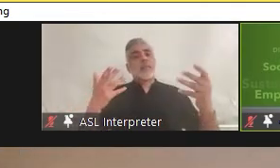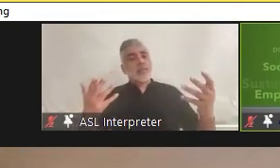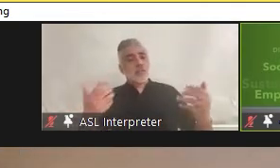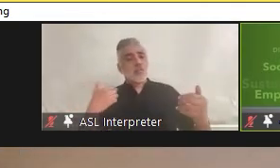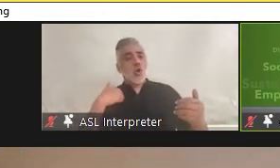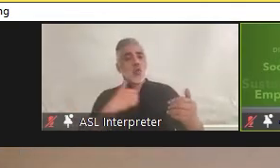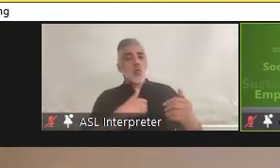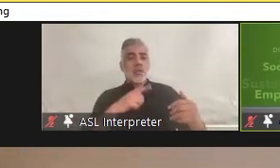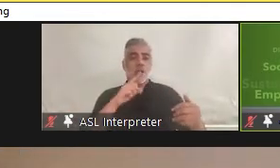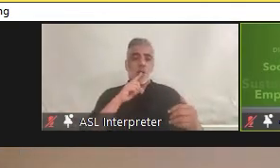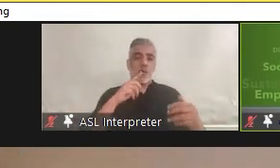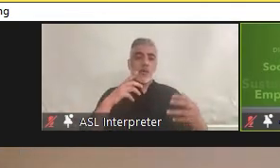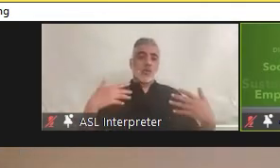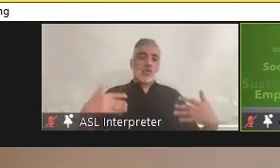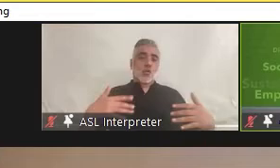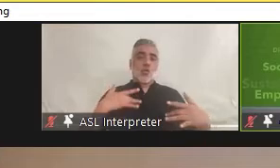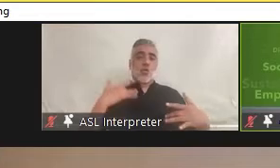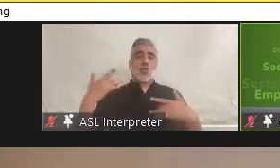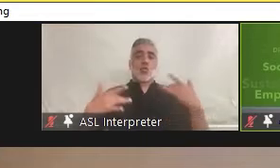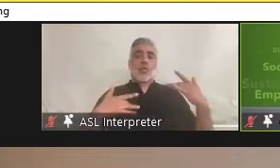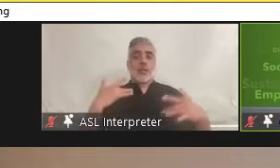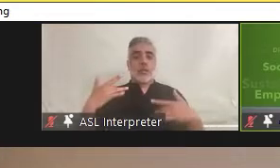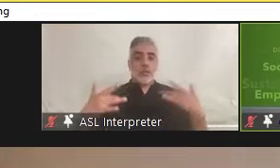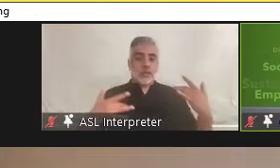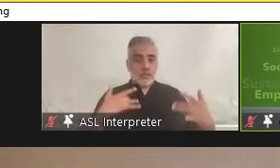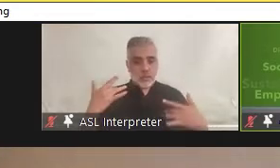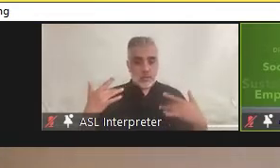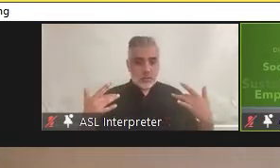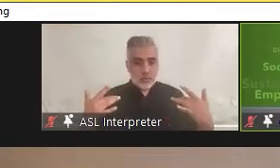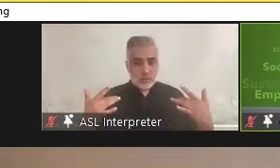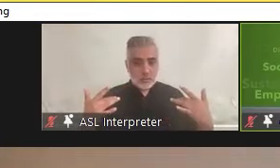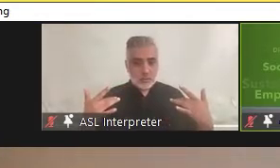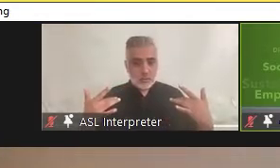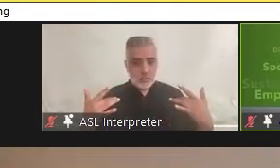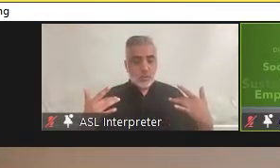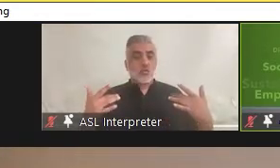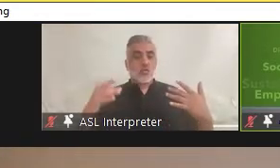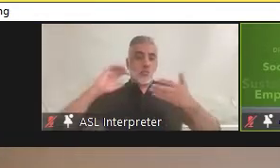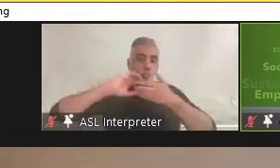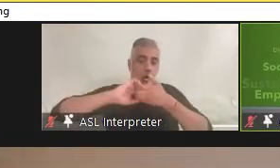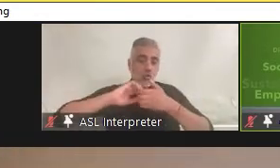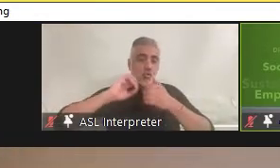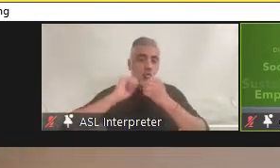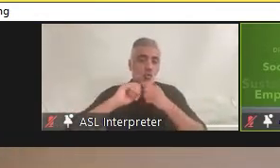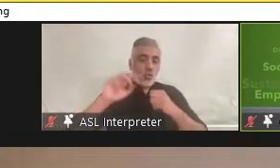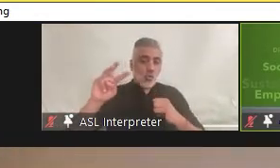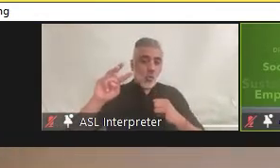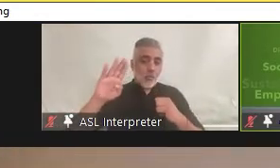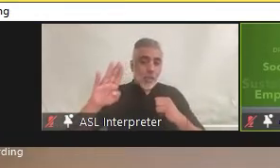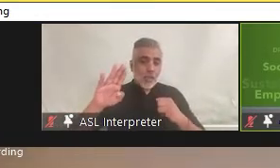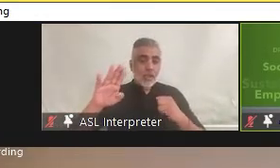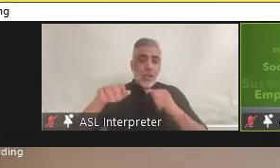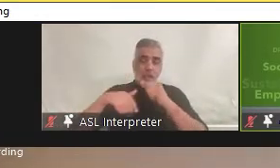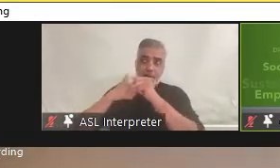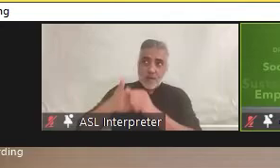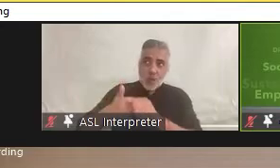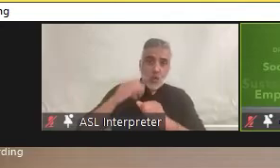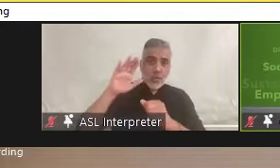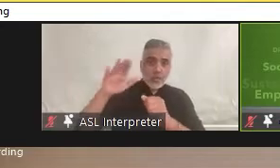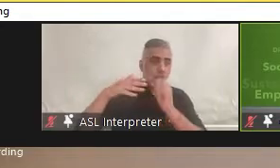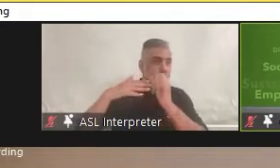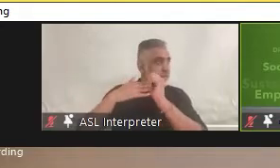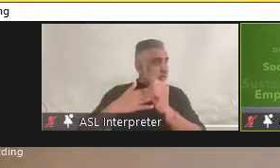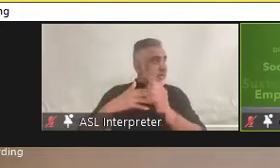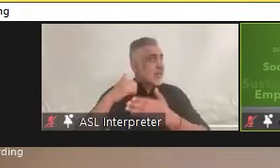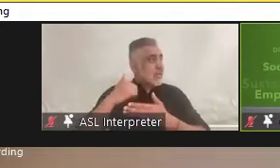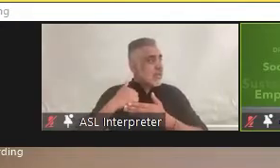are so thrilled, excited to partner with World Bank, to follow their lead in